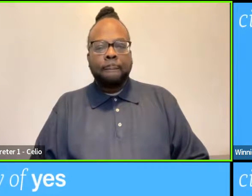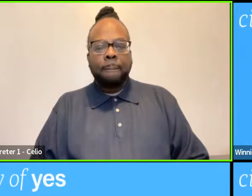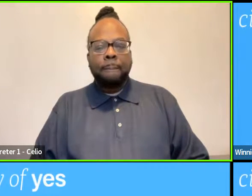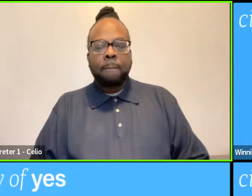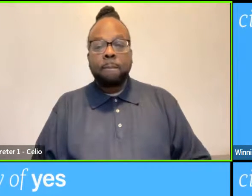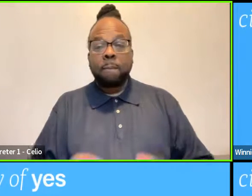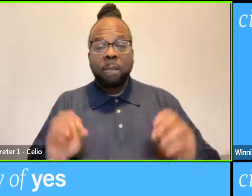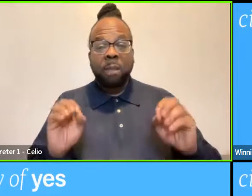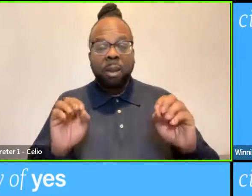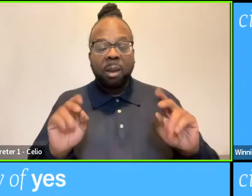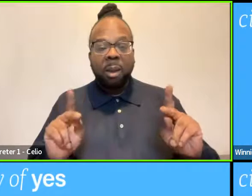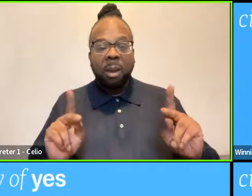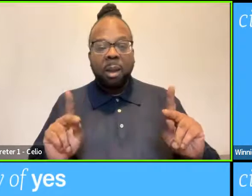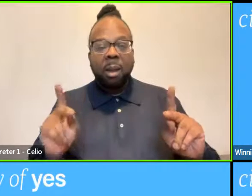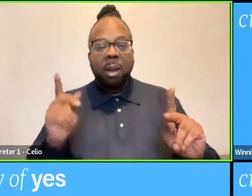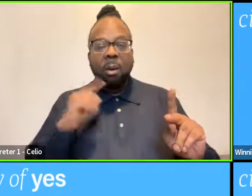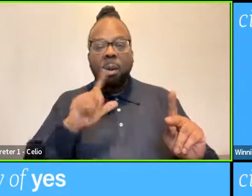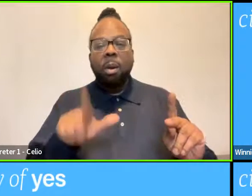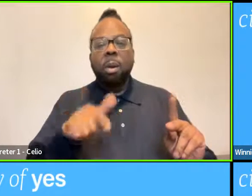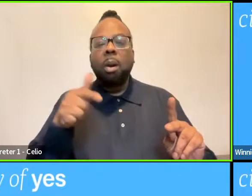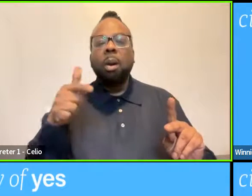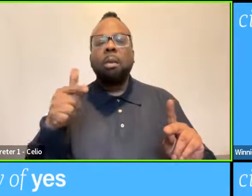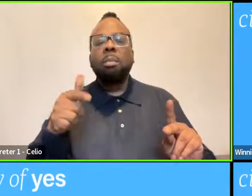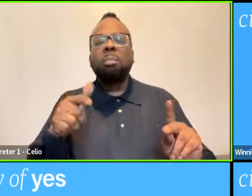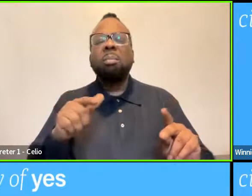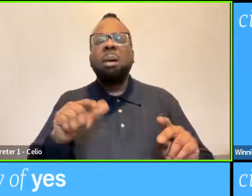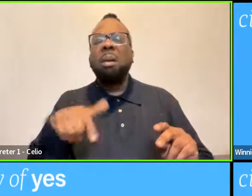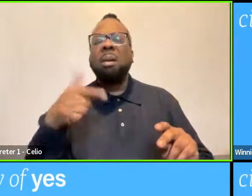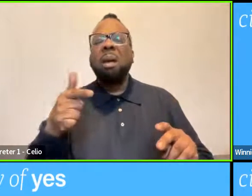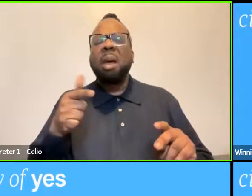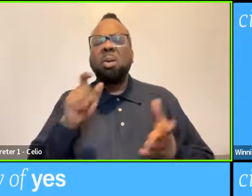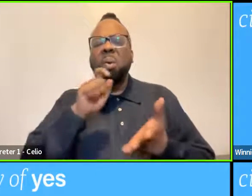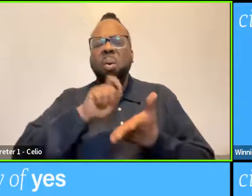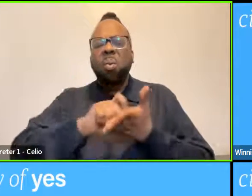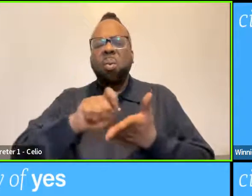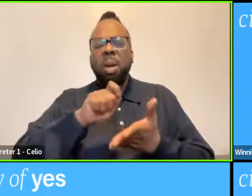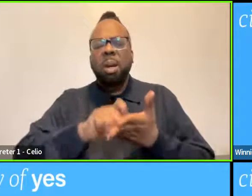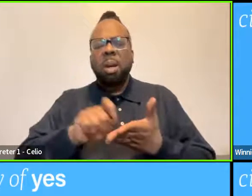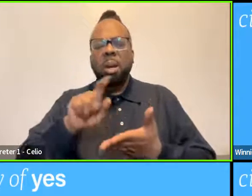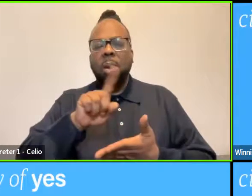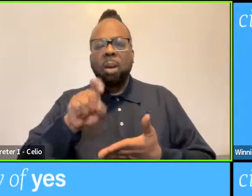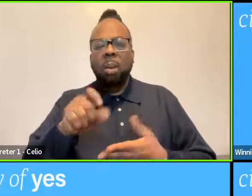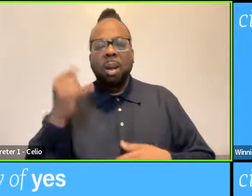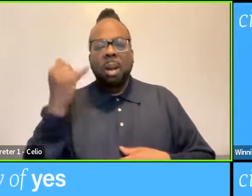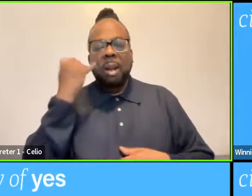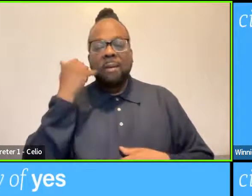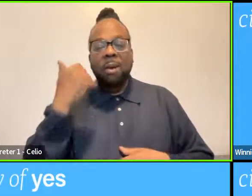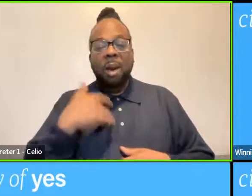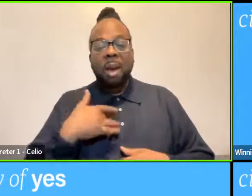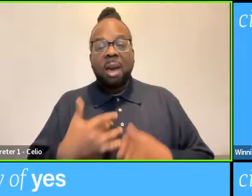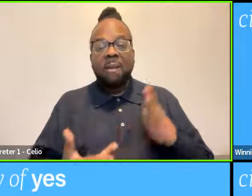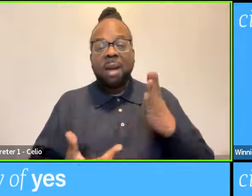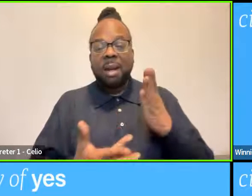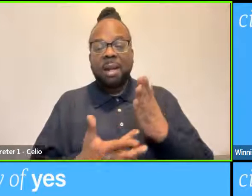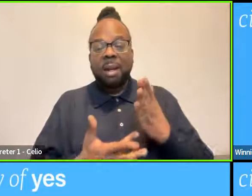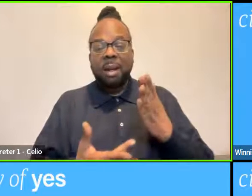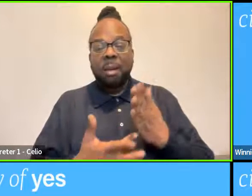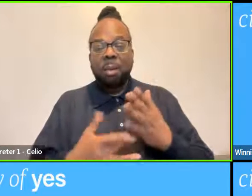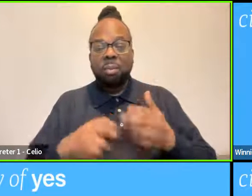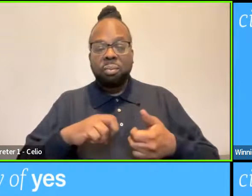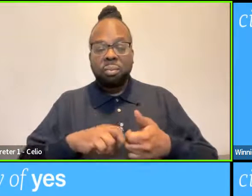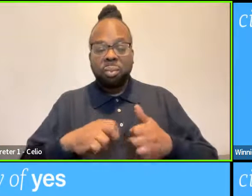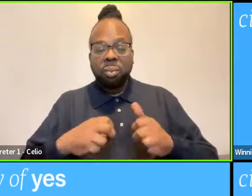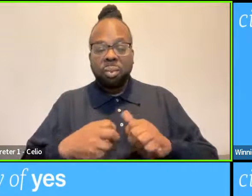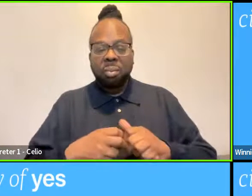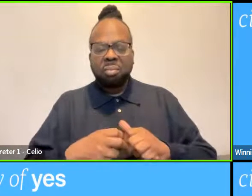Okay, why don't we go to some written questions? And Hazel, if you are having technical difficulties, just